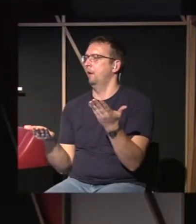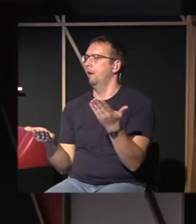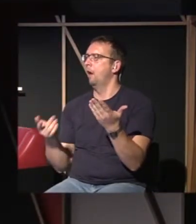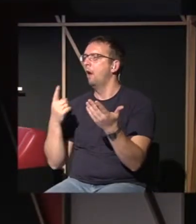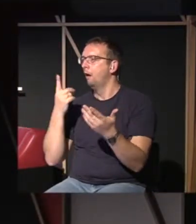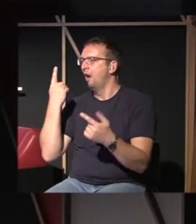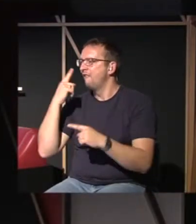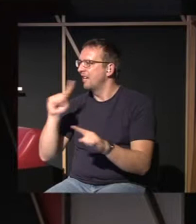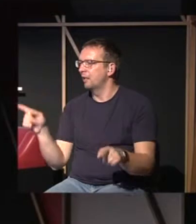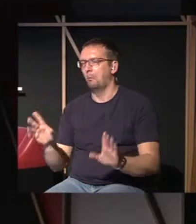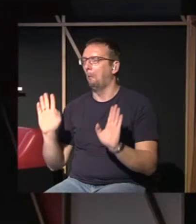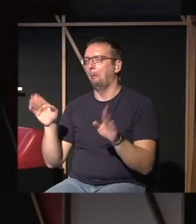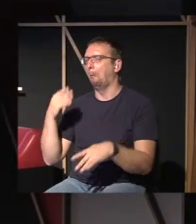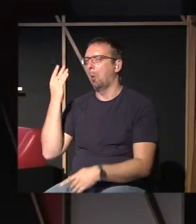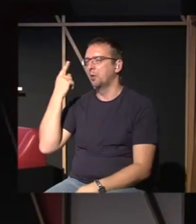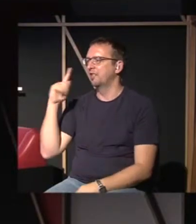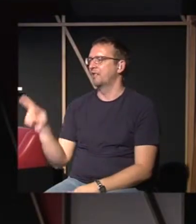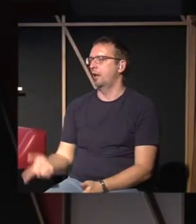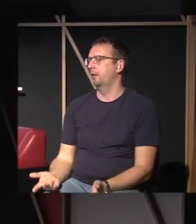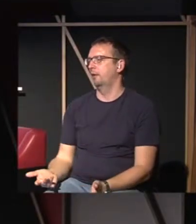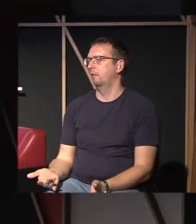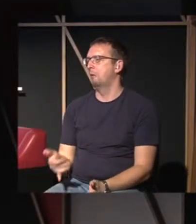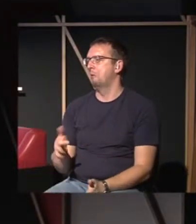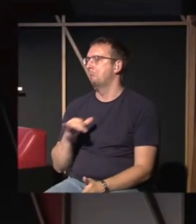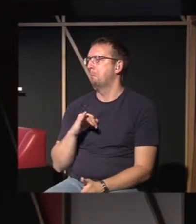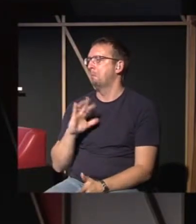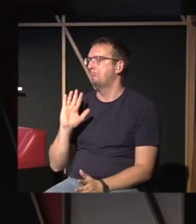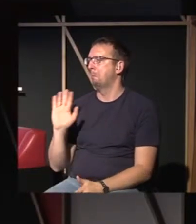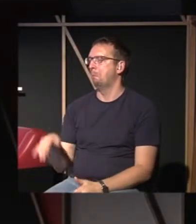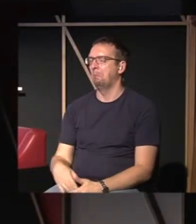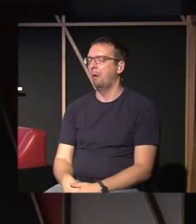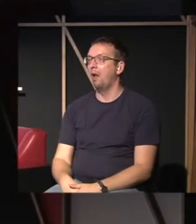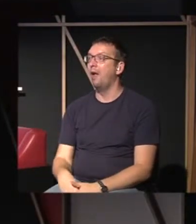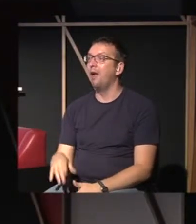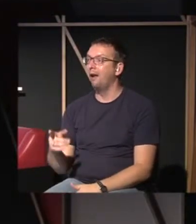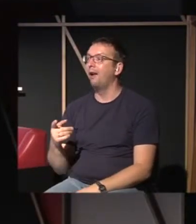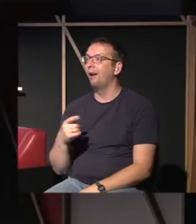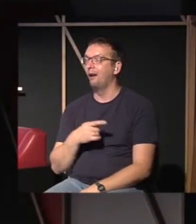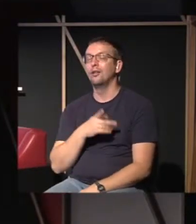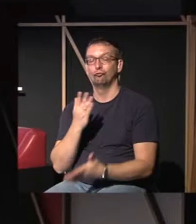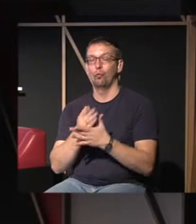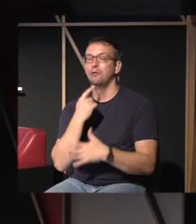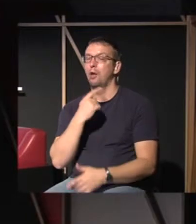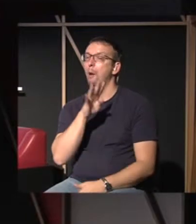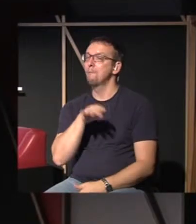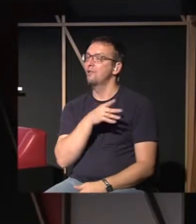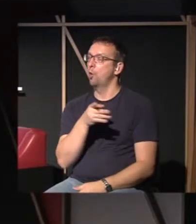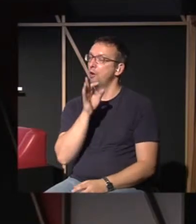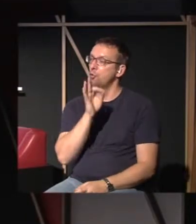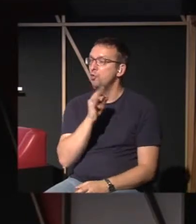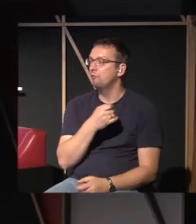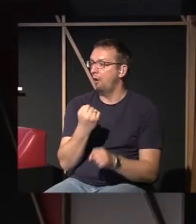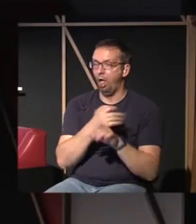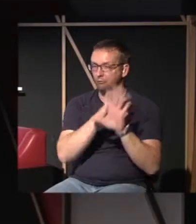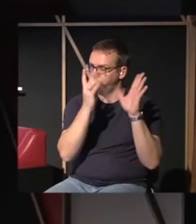he's faced at FC Barcelona in bringing around Cafe Week of Action activities. Have you faced similar challenges at St